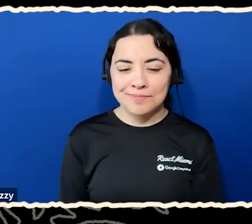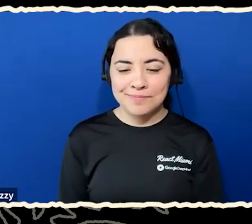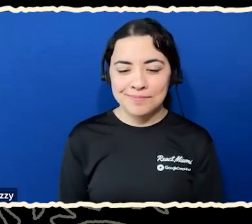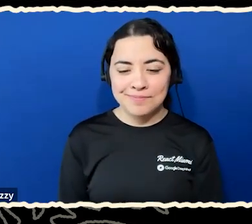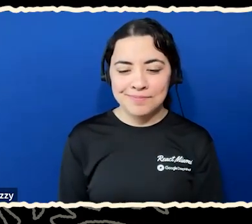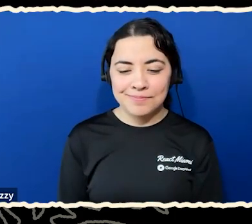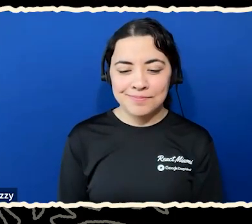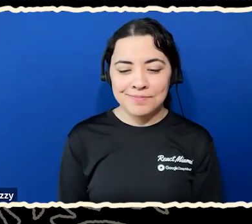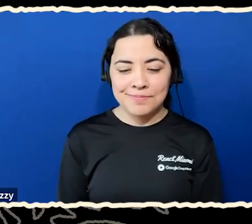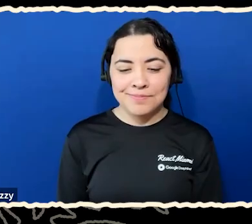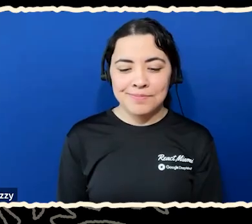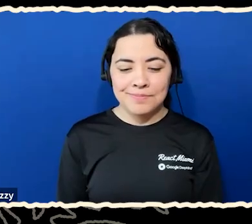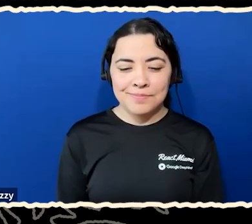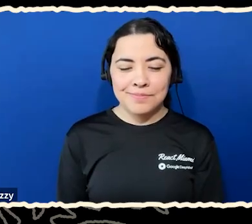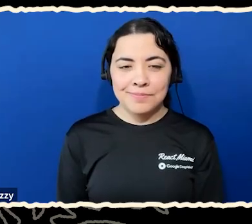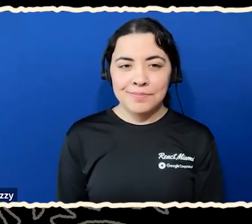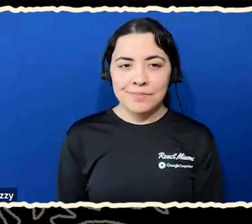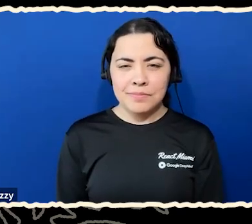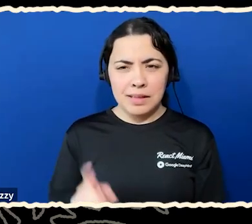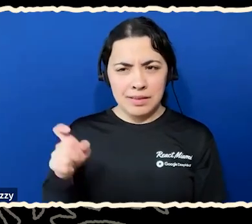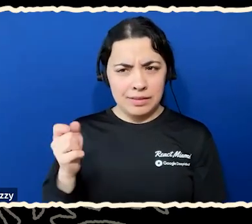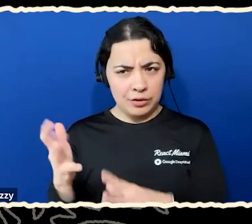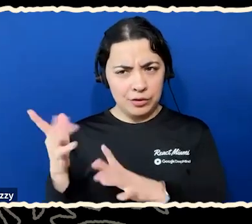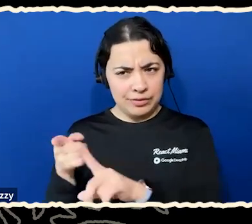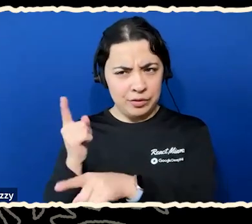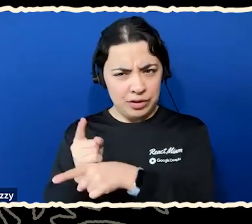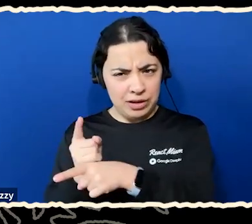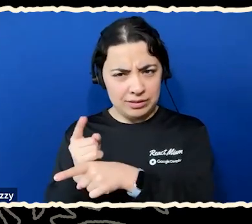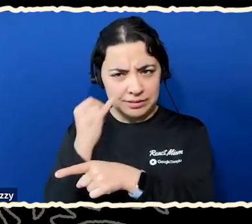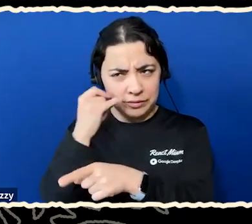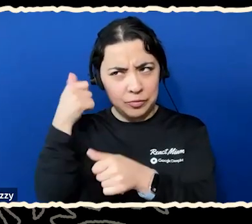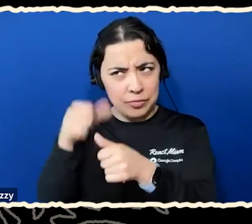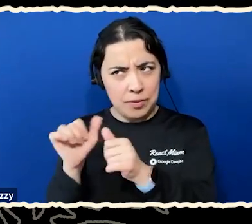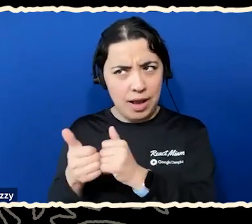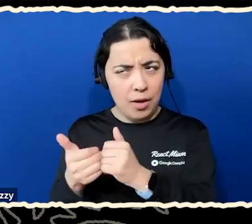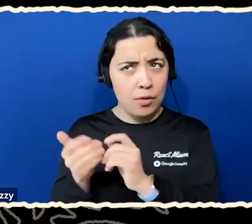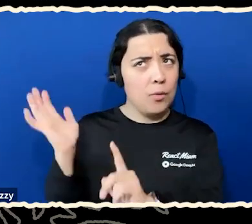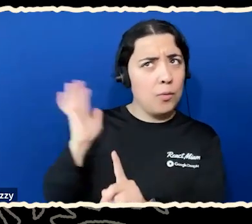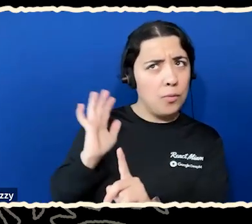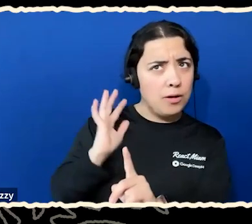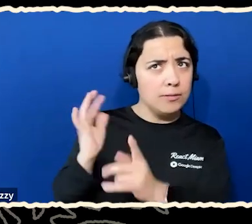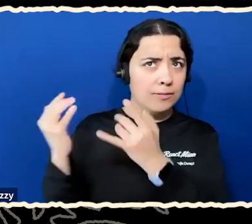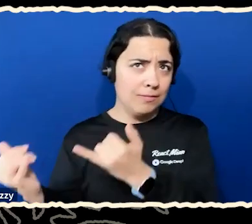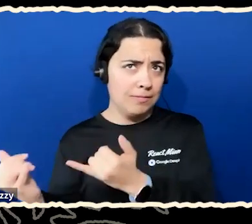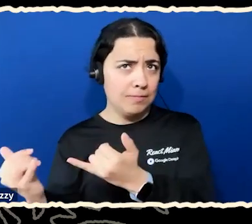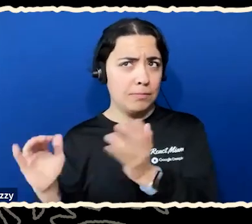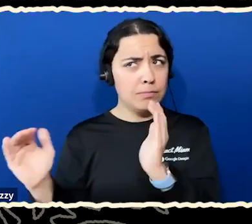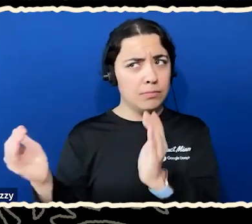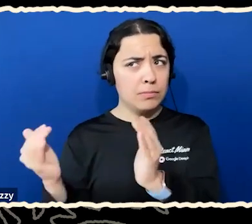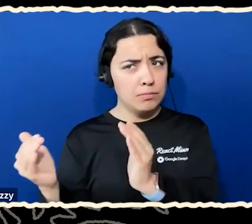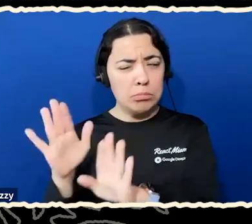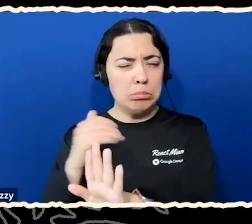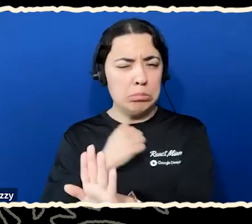I mean, we have to get rid of this, right, if we're going to remember how bad it was. Let me just get rid of this. Sorry about